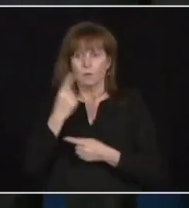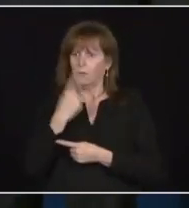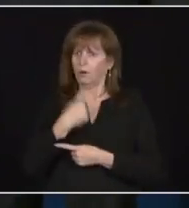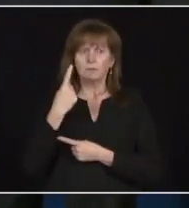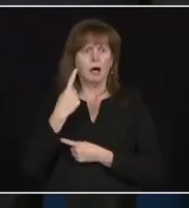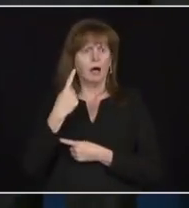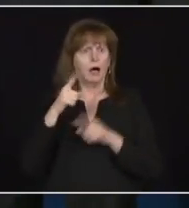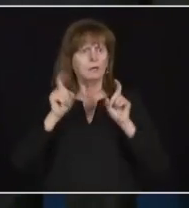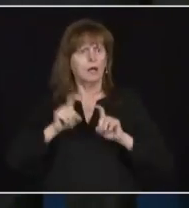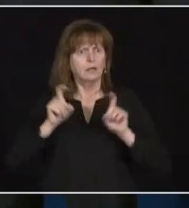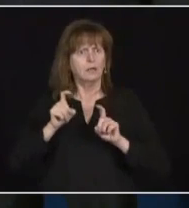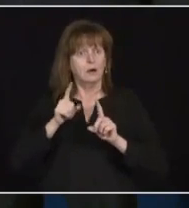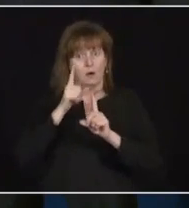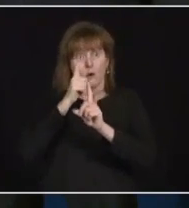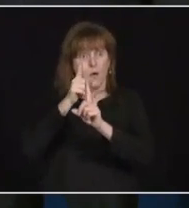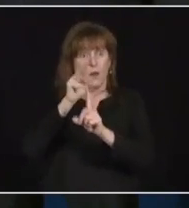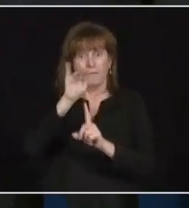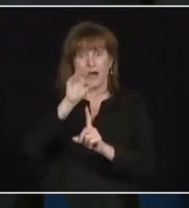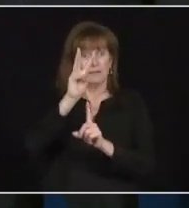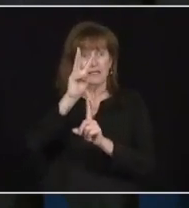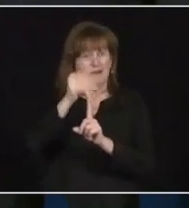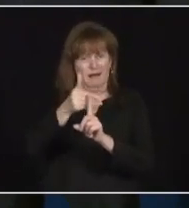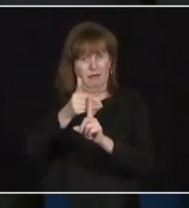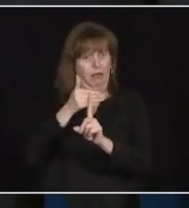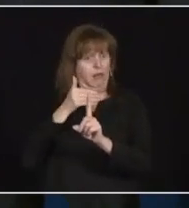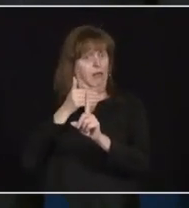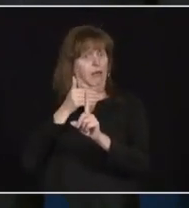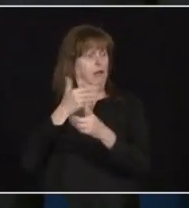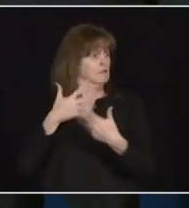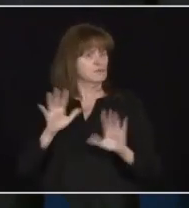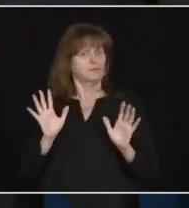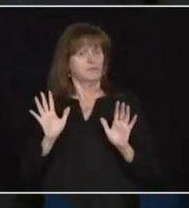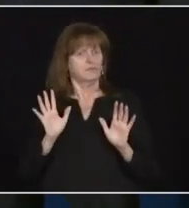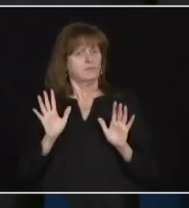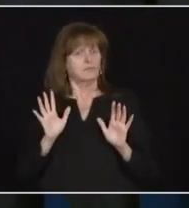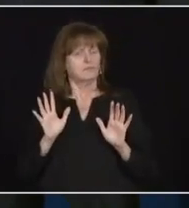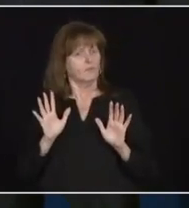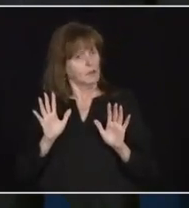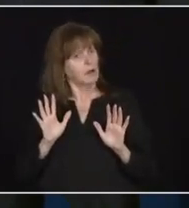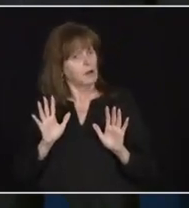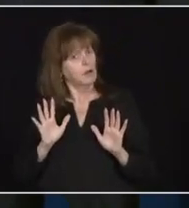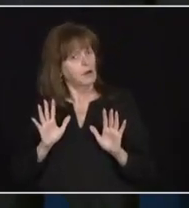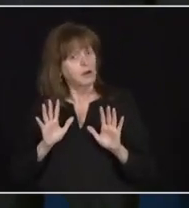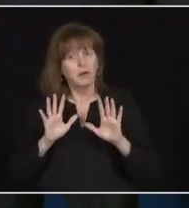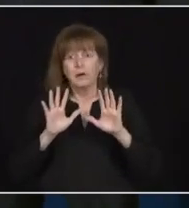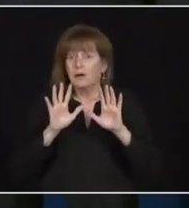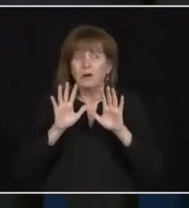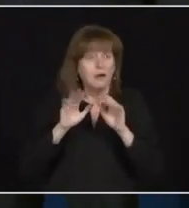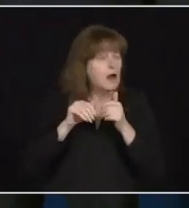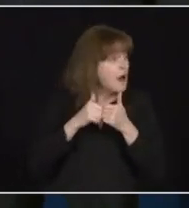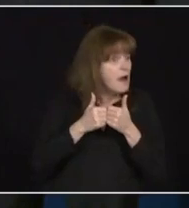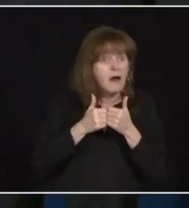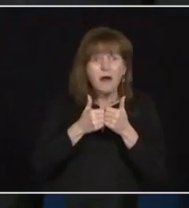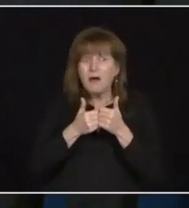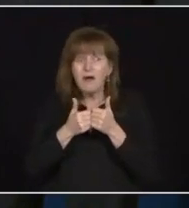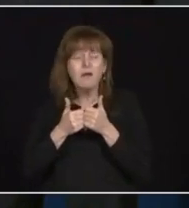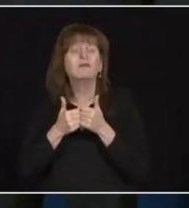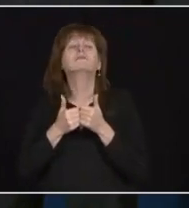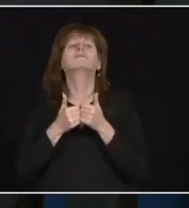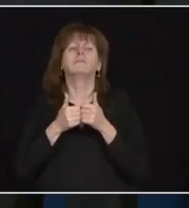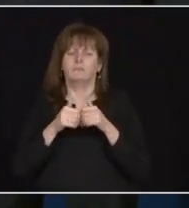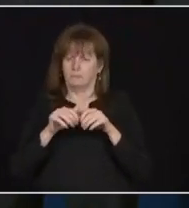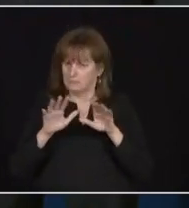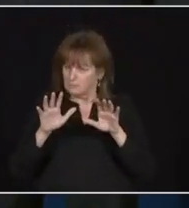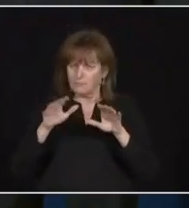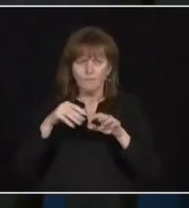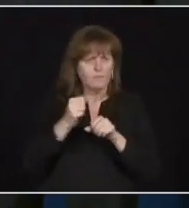of our target for 16,000 tests per day by May 6th. We did so by forming a province-wide COVID-19 testing